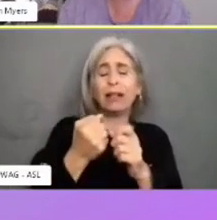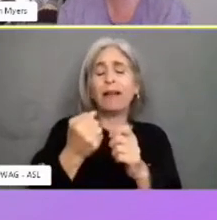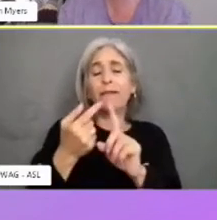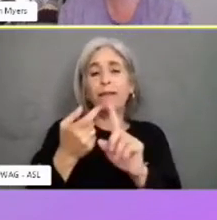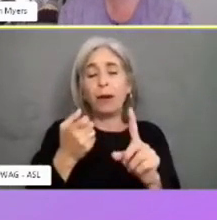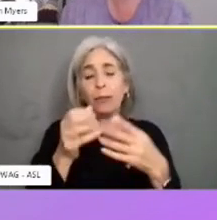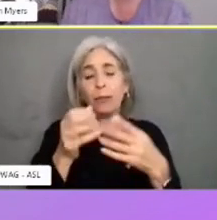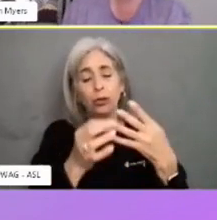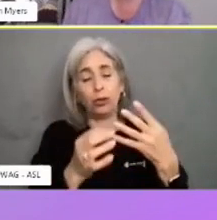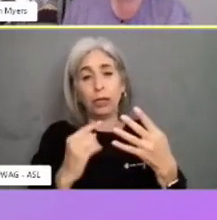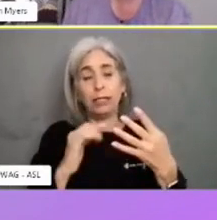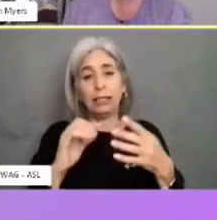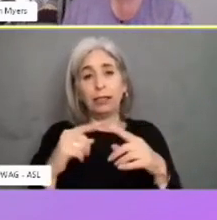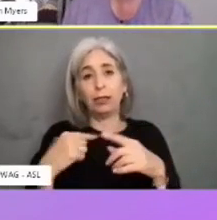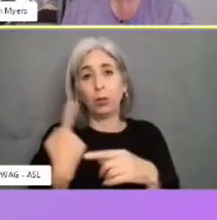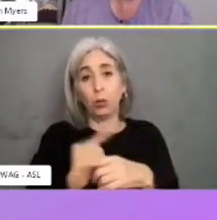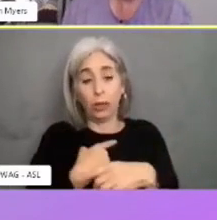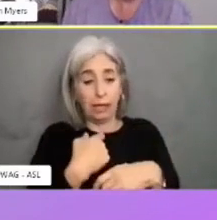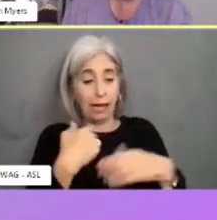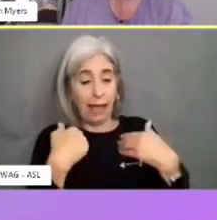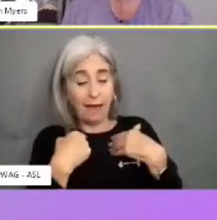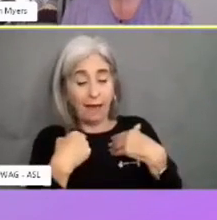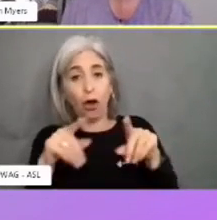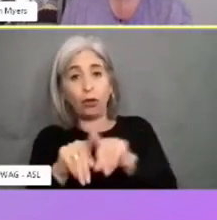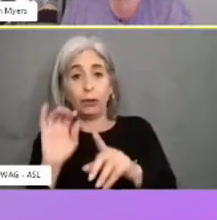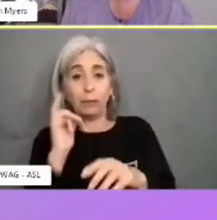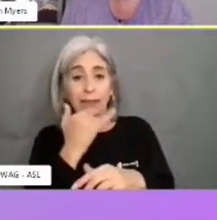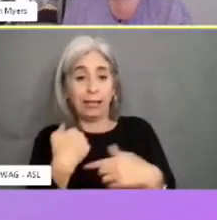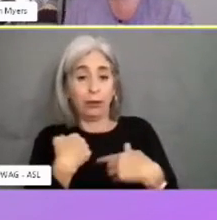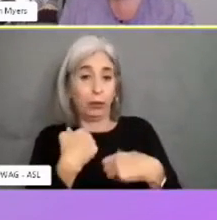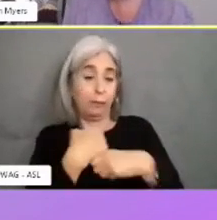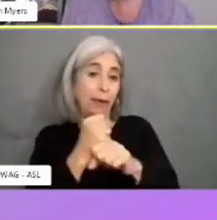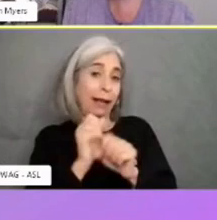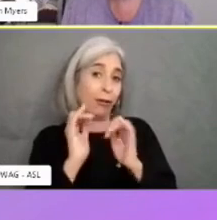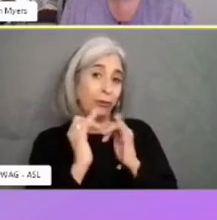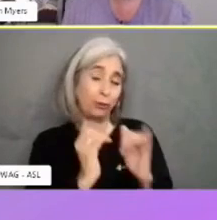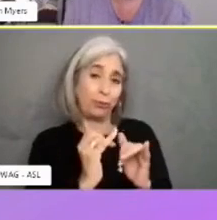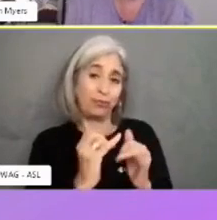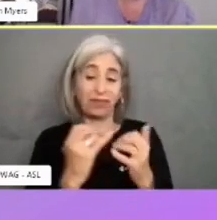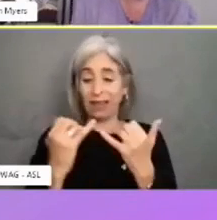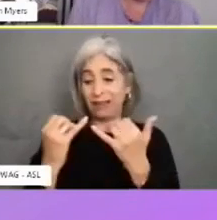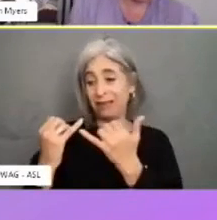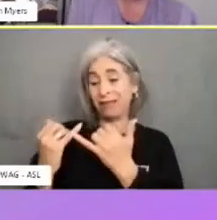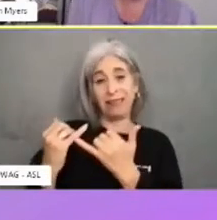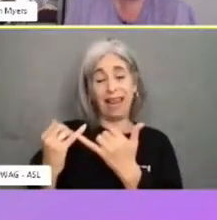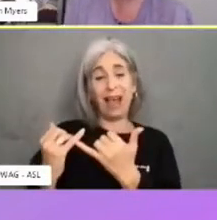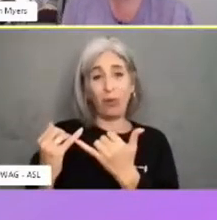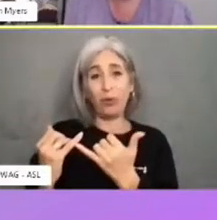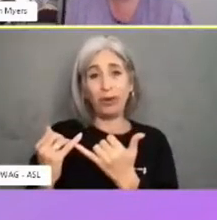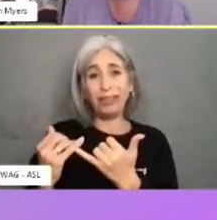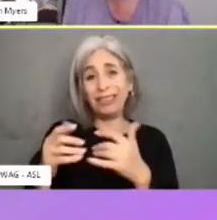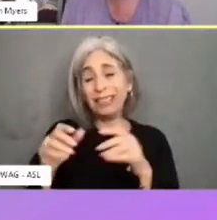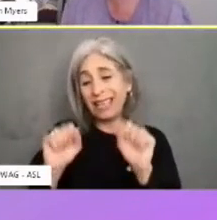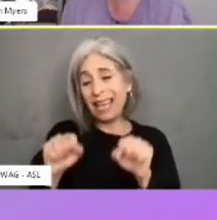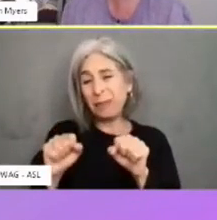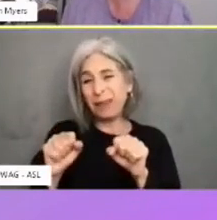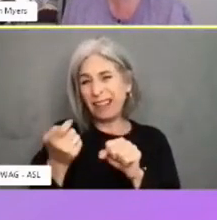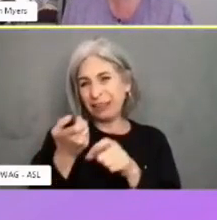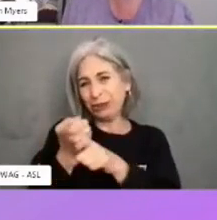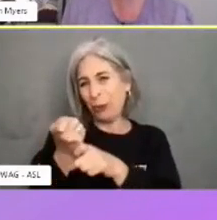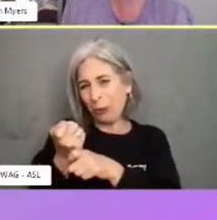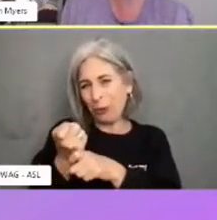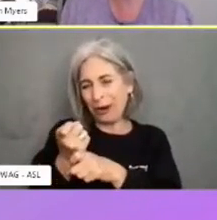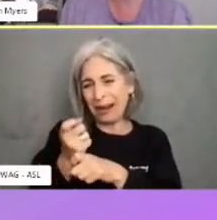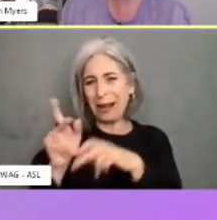missteps we take. And so, nowadays it can be kind of a joke that people